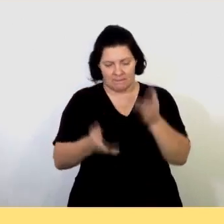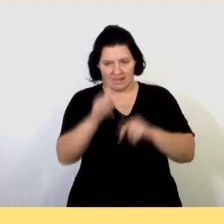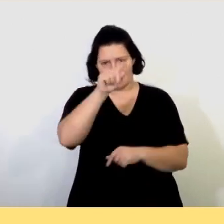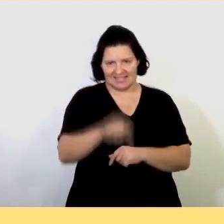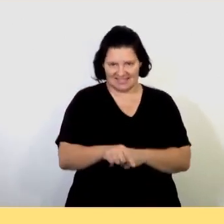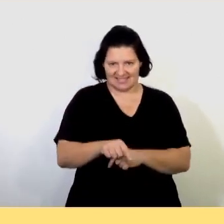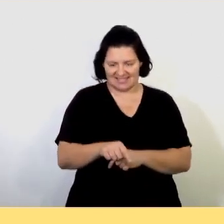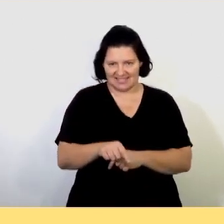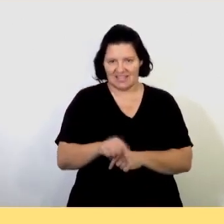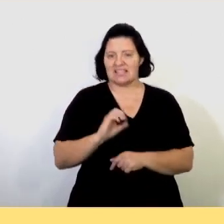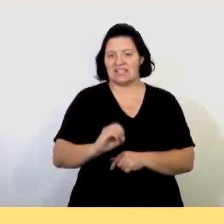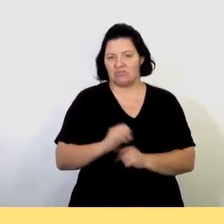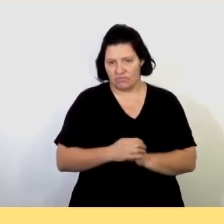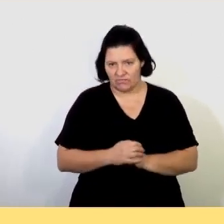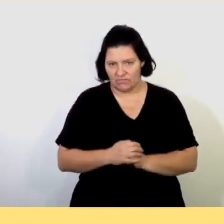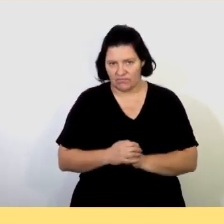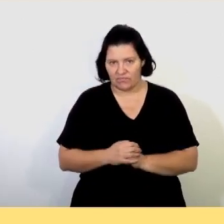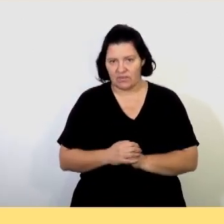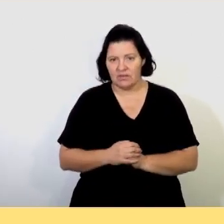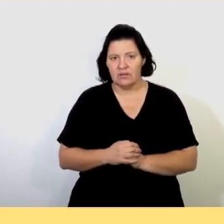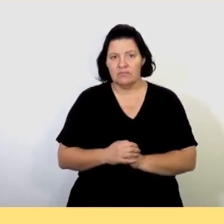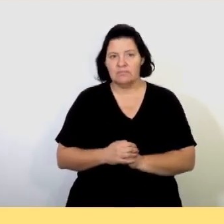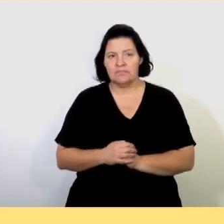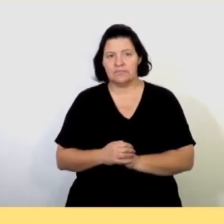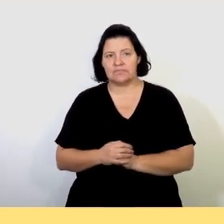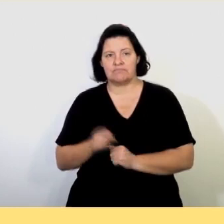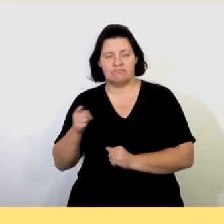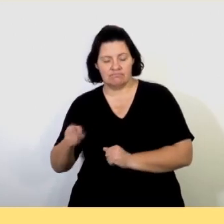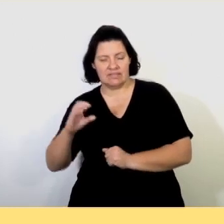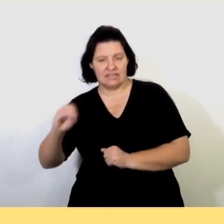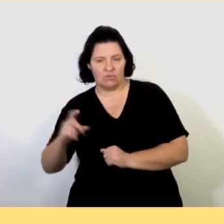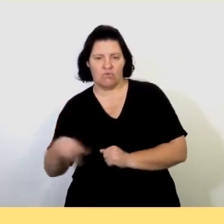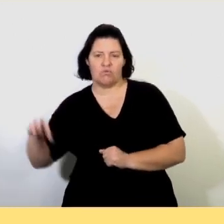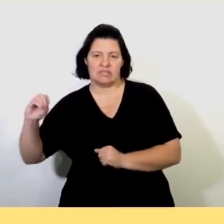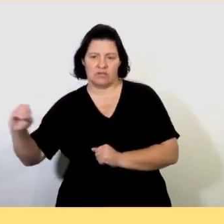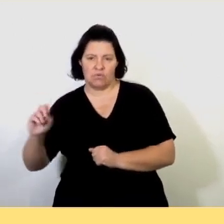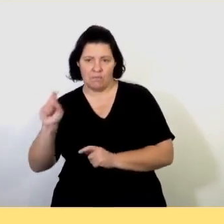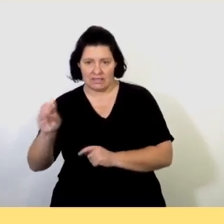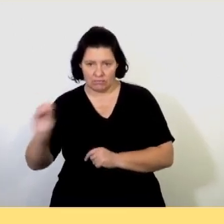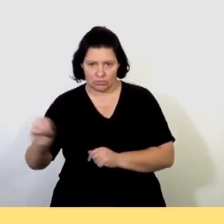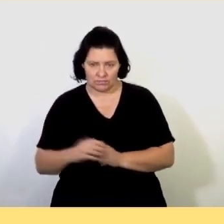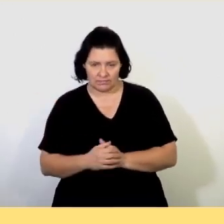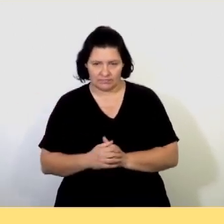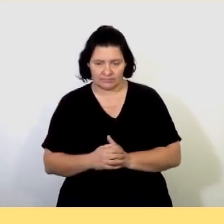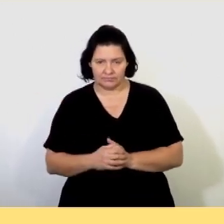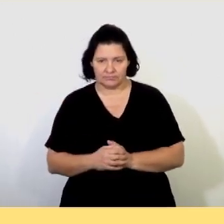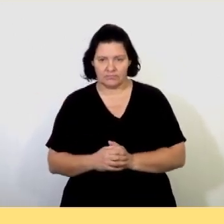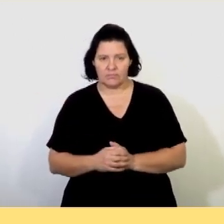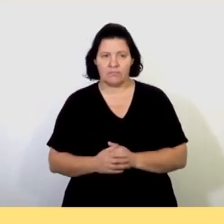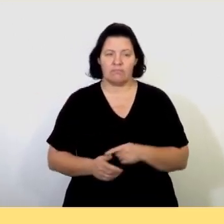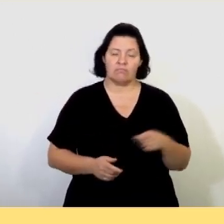55,500. Remember, the net effect also in this case will become 0. So here you have your 0 and your 0 as